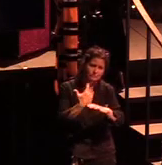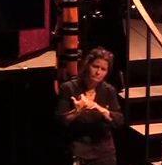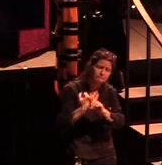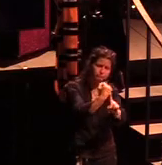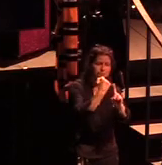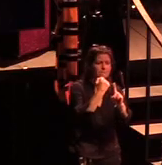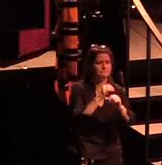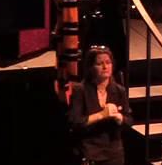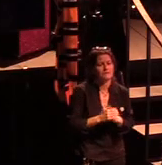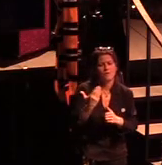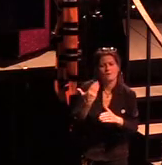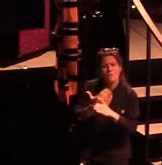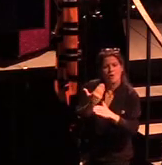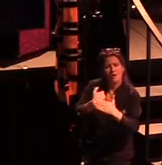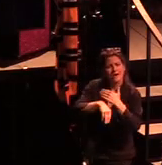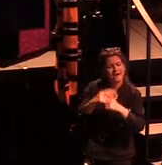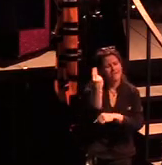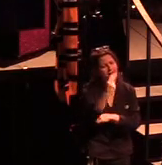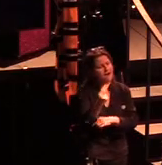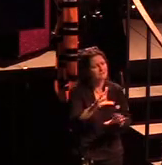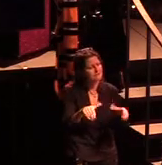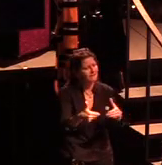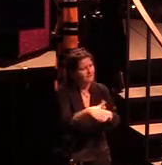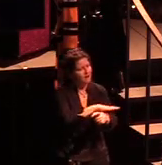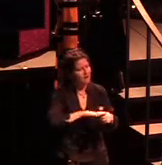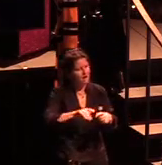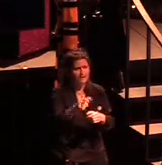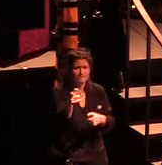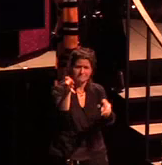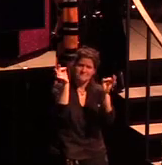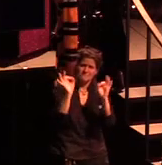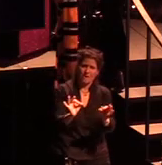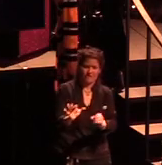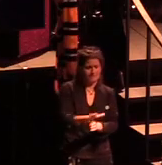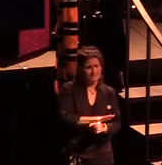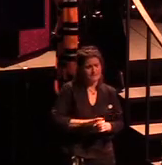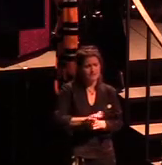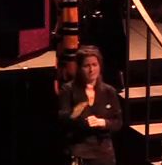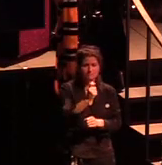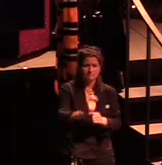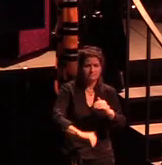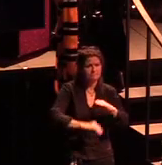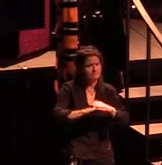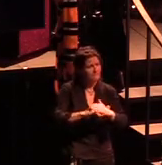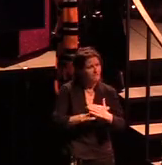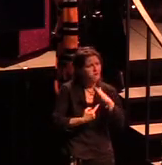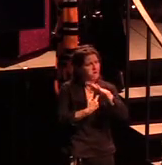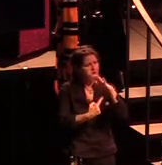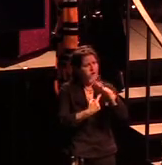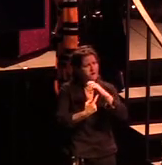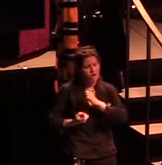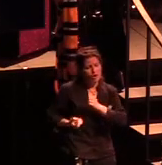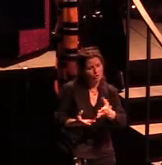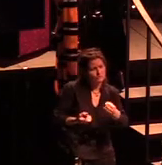working within the art sector you are perfectly placed to make a significant contribution to catalyzing